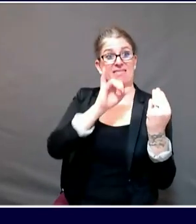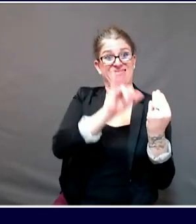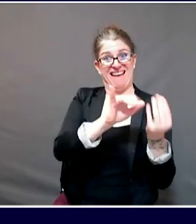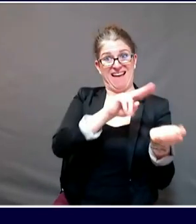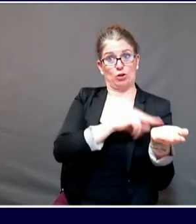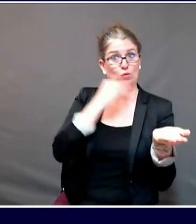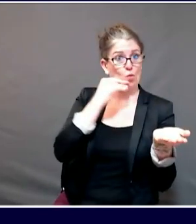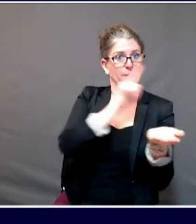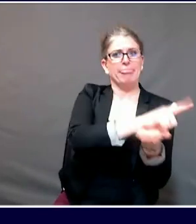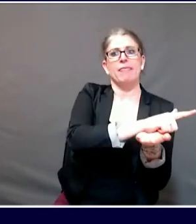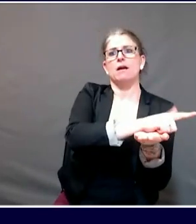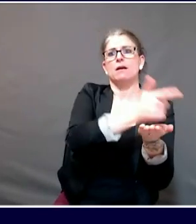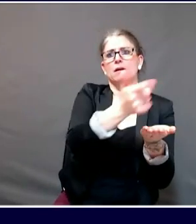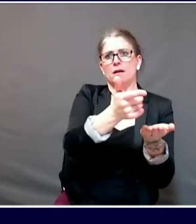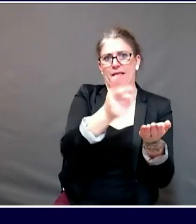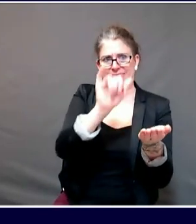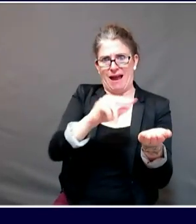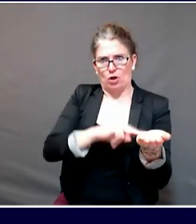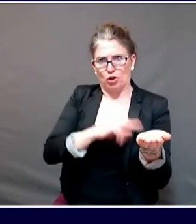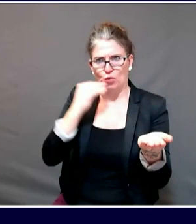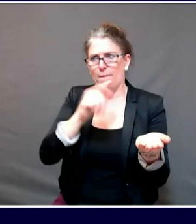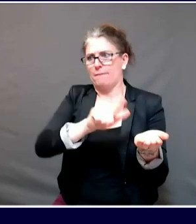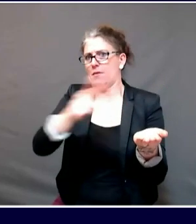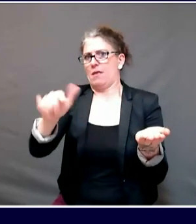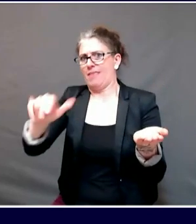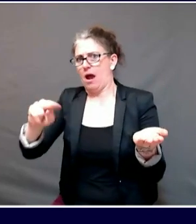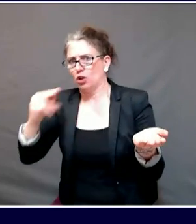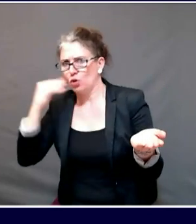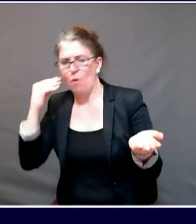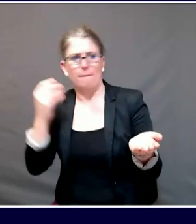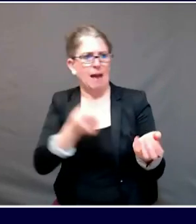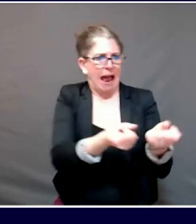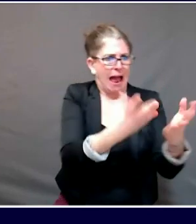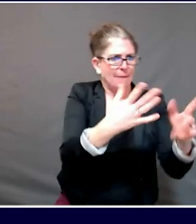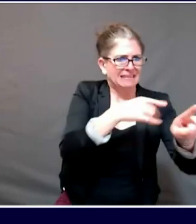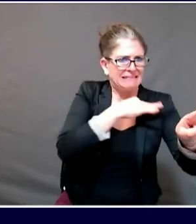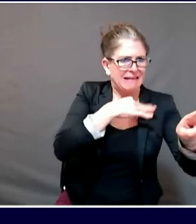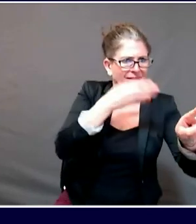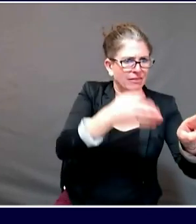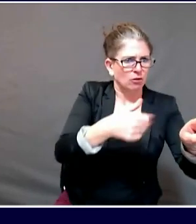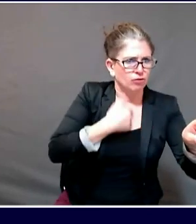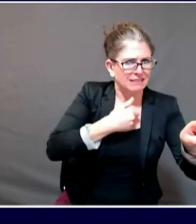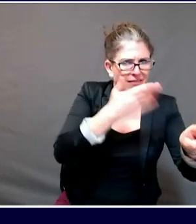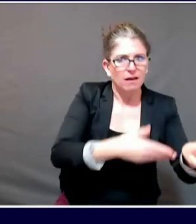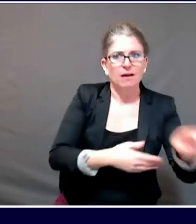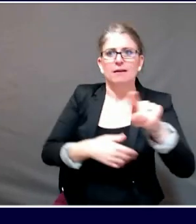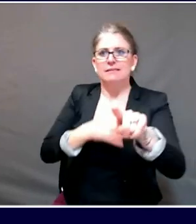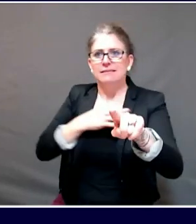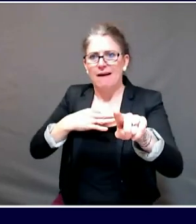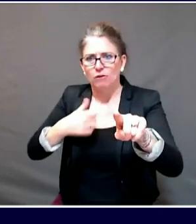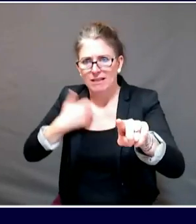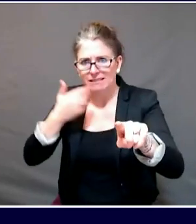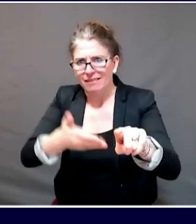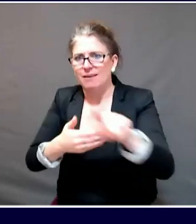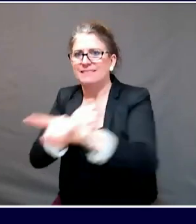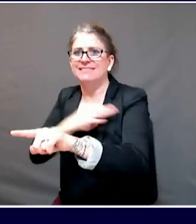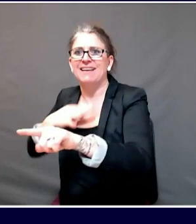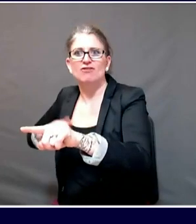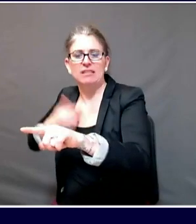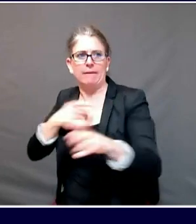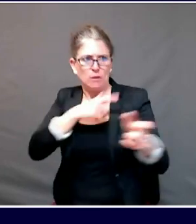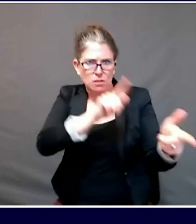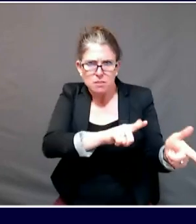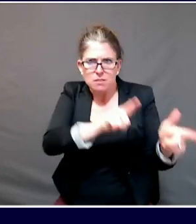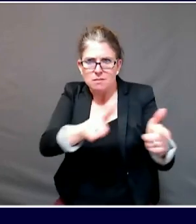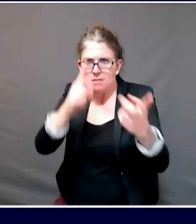process takes about 2 weeks. We understand that the first such clinics could begin as early as next